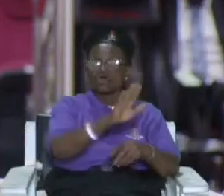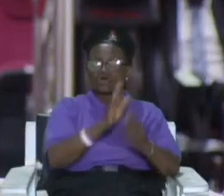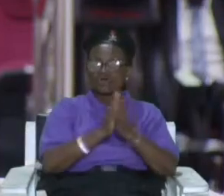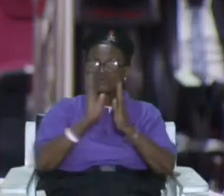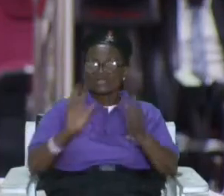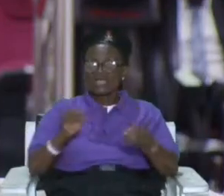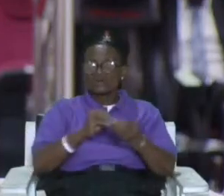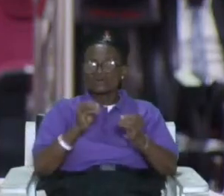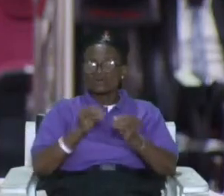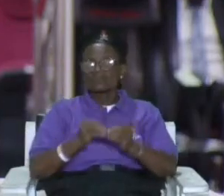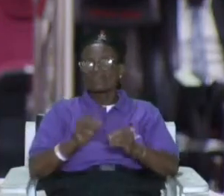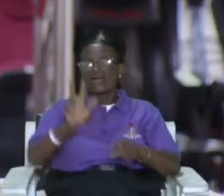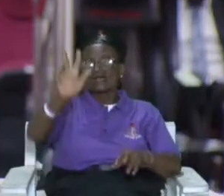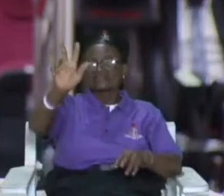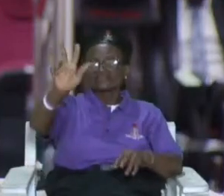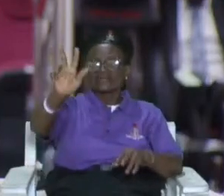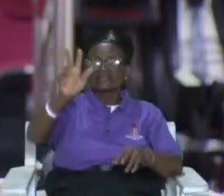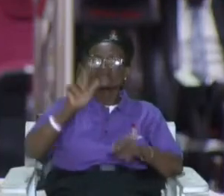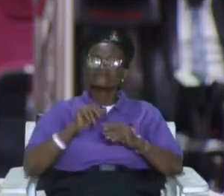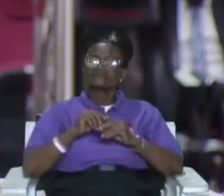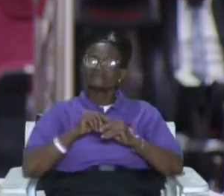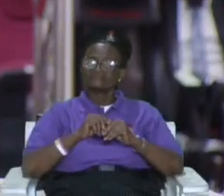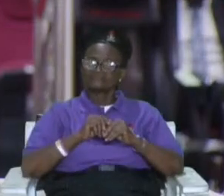Prayer number 3.